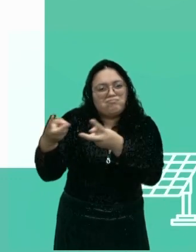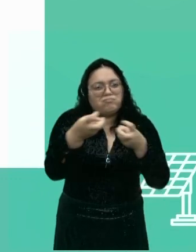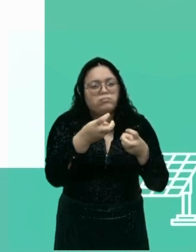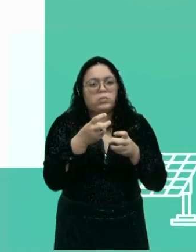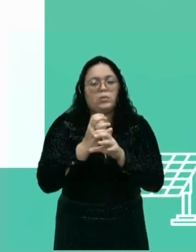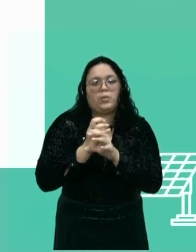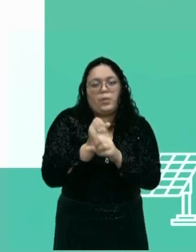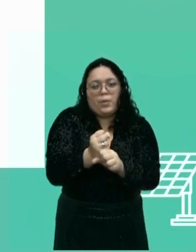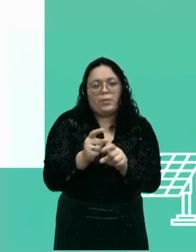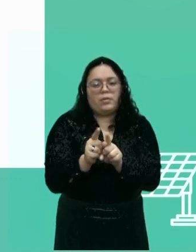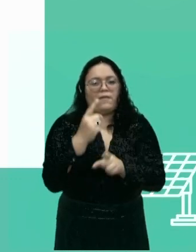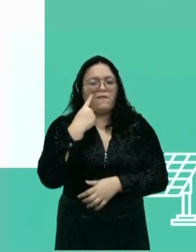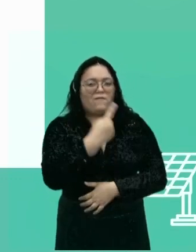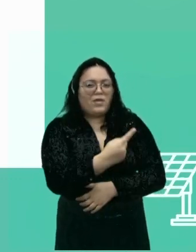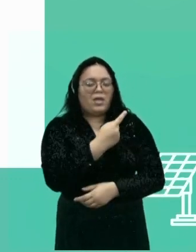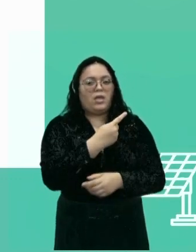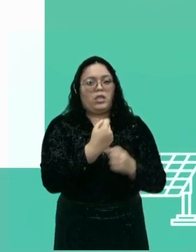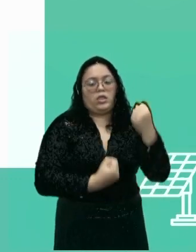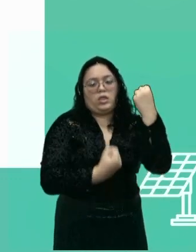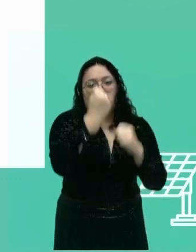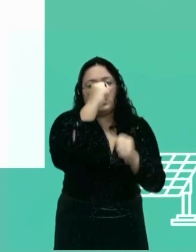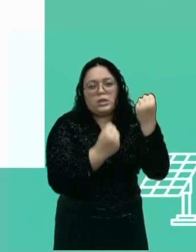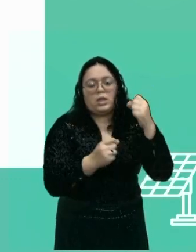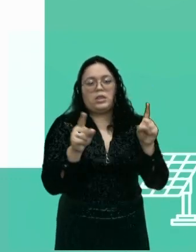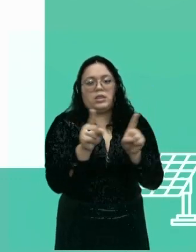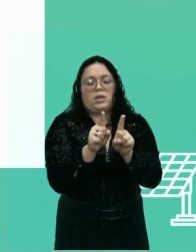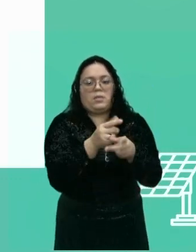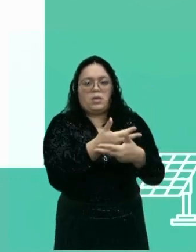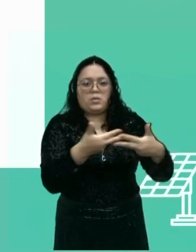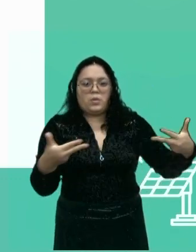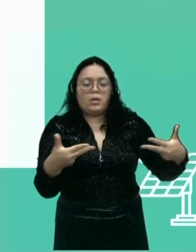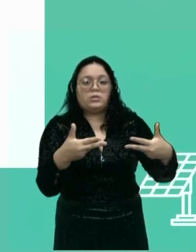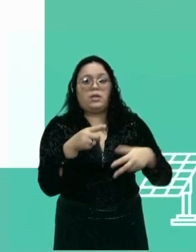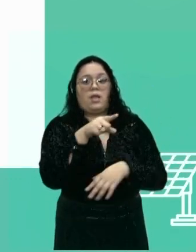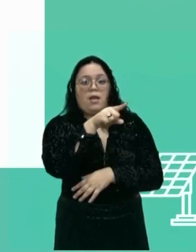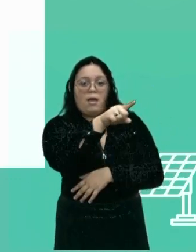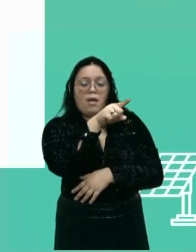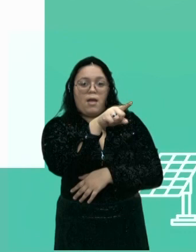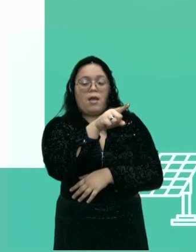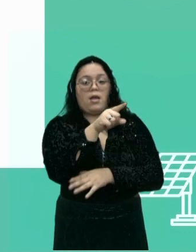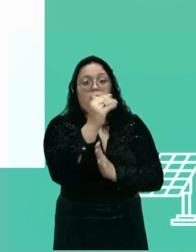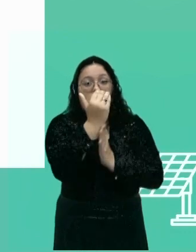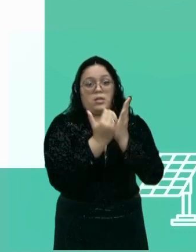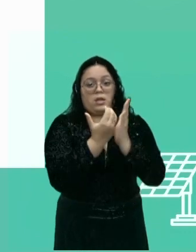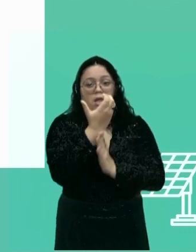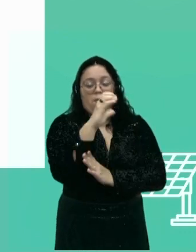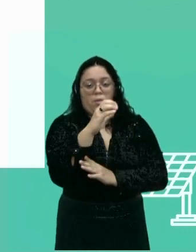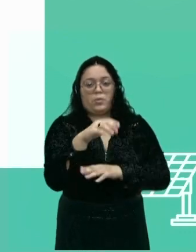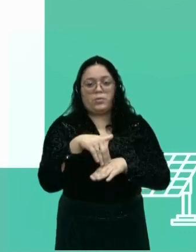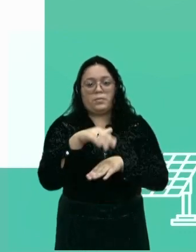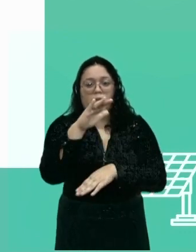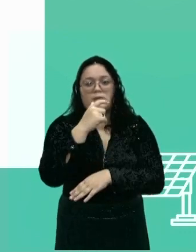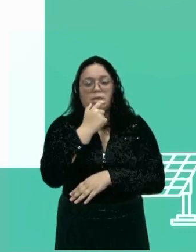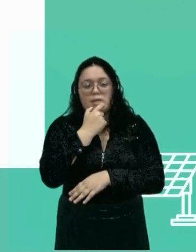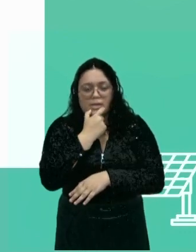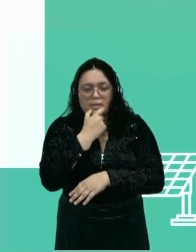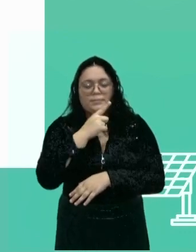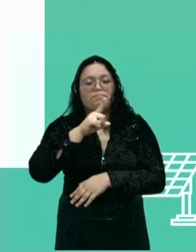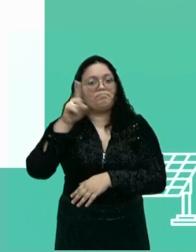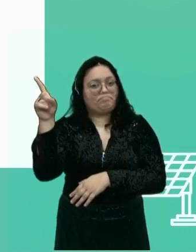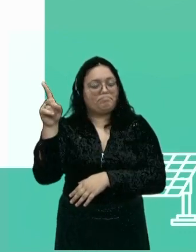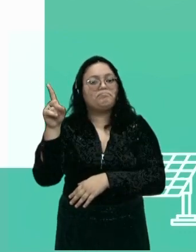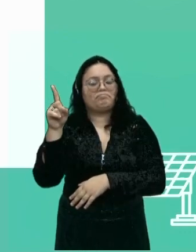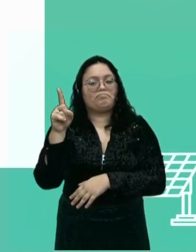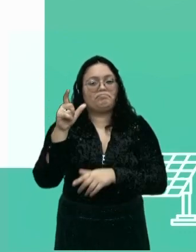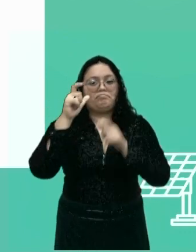was the design of the UK standard for low carbon hydrogen, which all applicants for funding must adhere by.